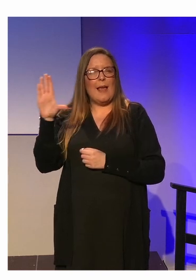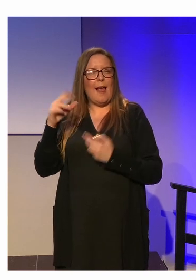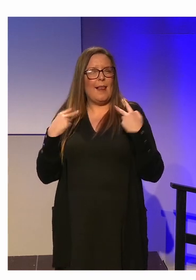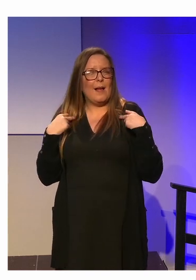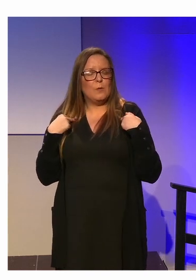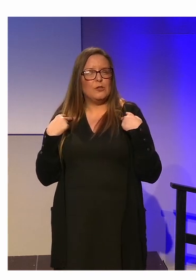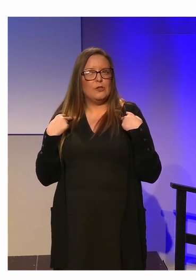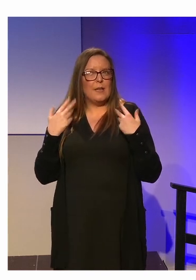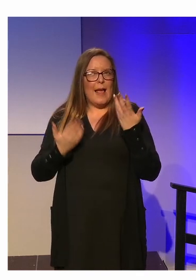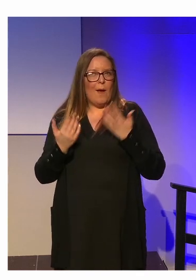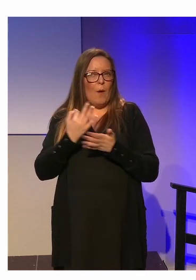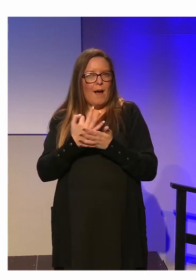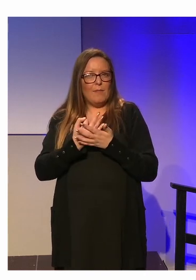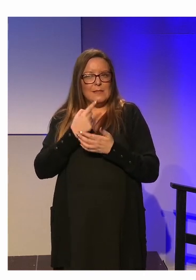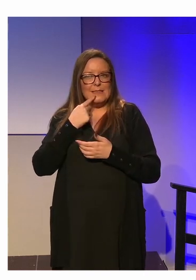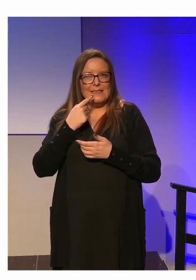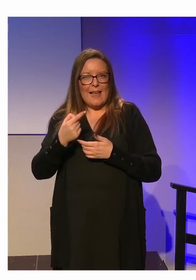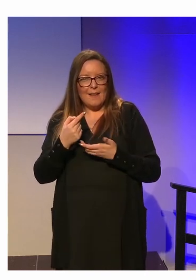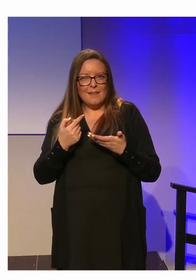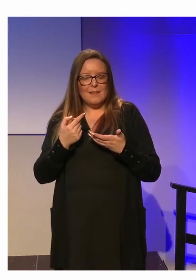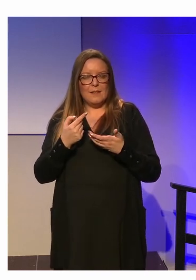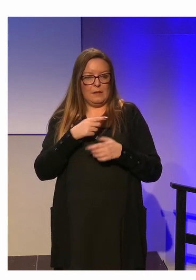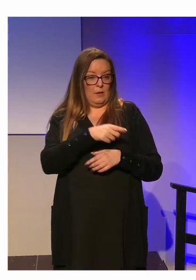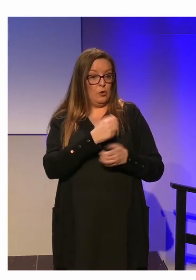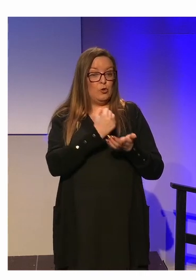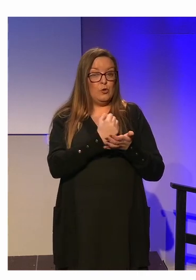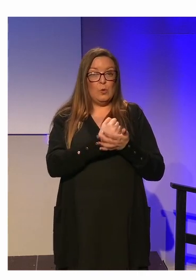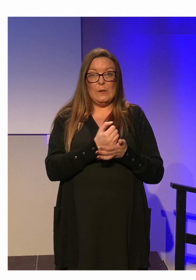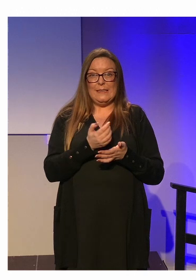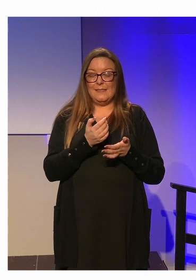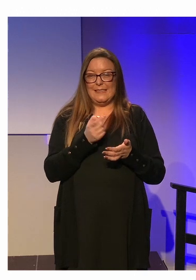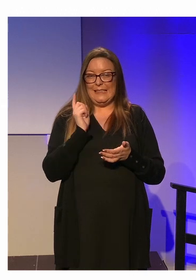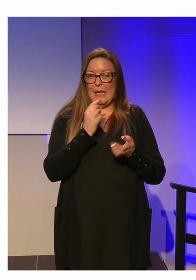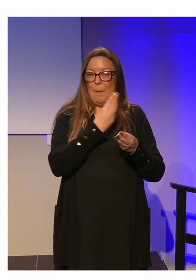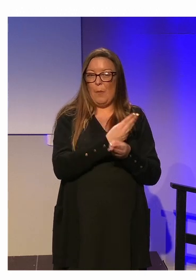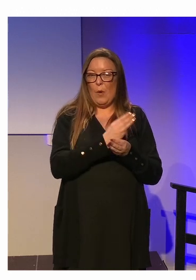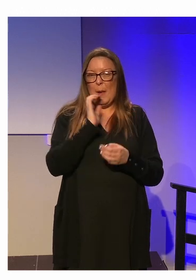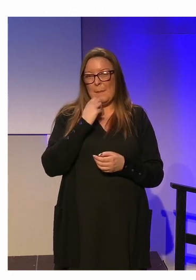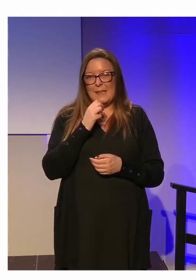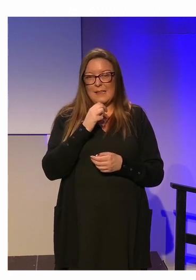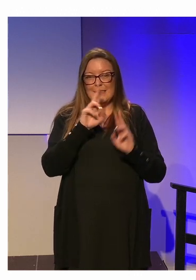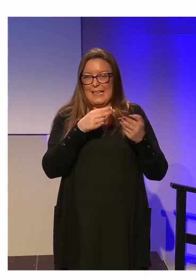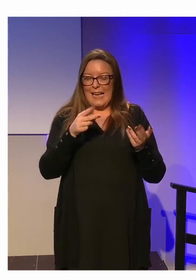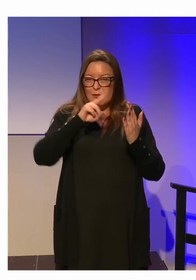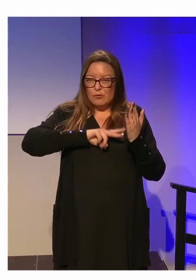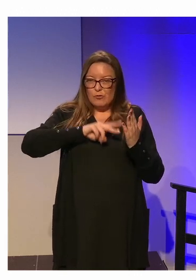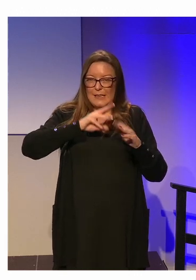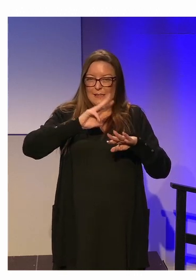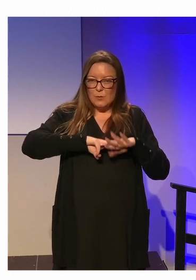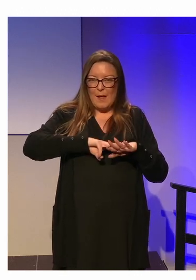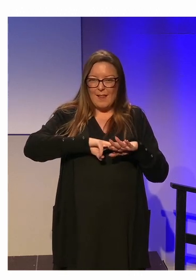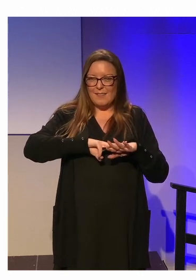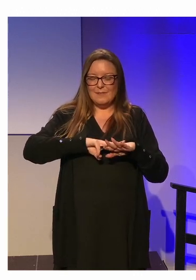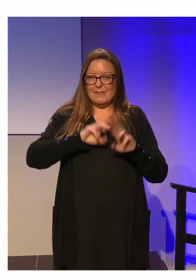we say these things? This student did poorly because she couldn't read well enough to learn the